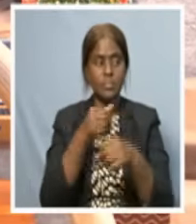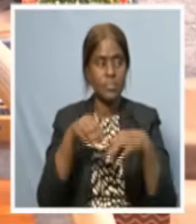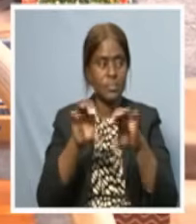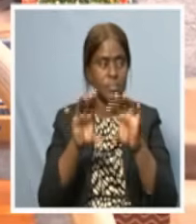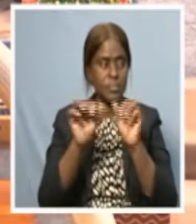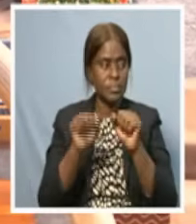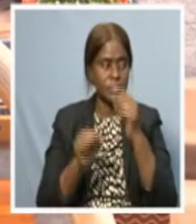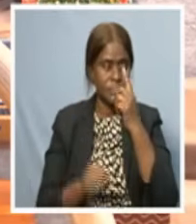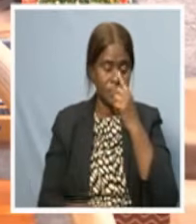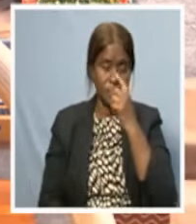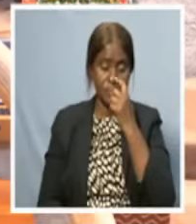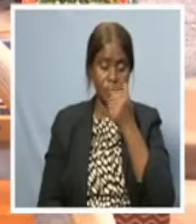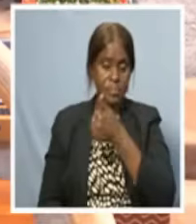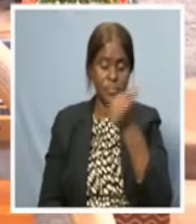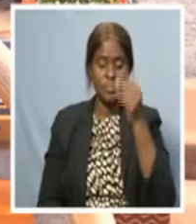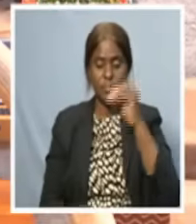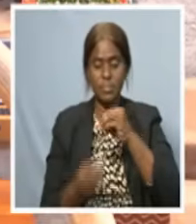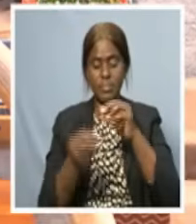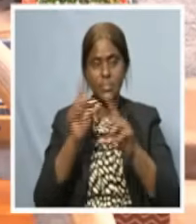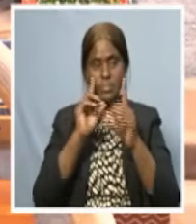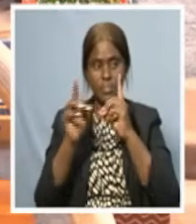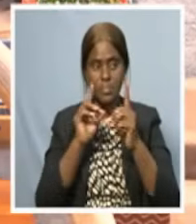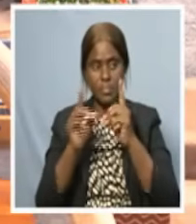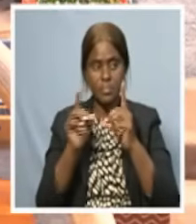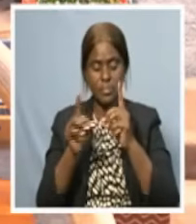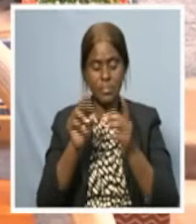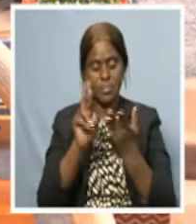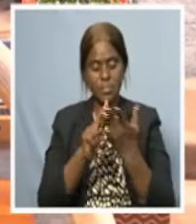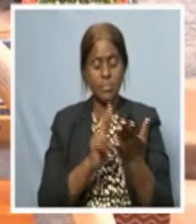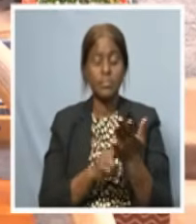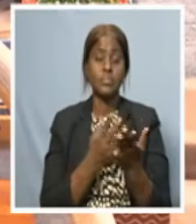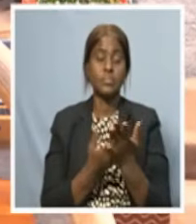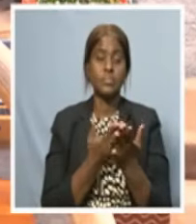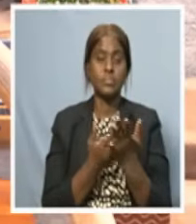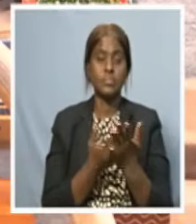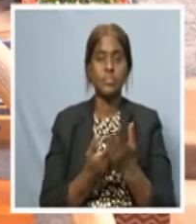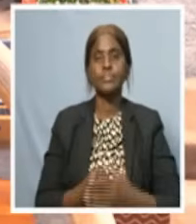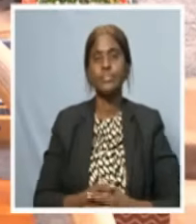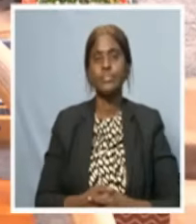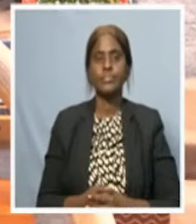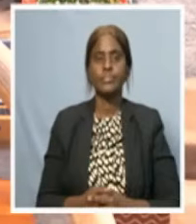make progress. Any further debate on the report?